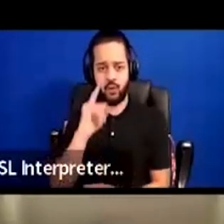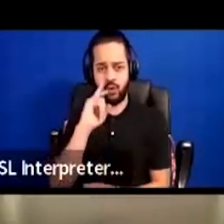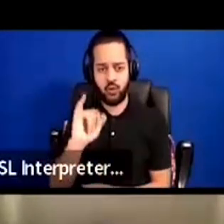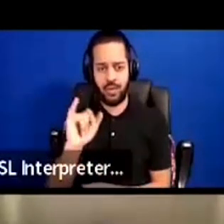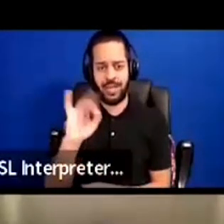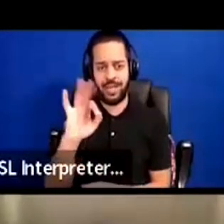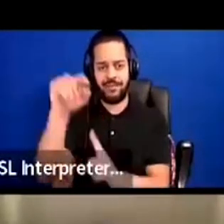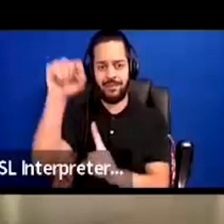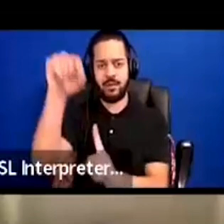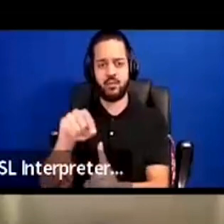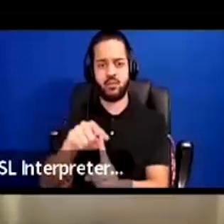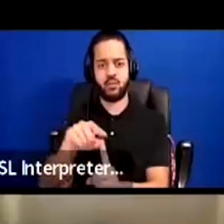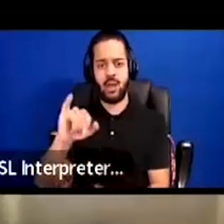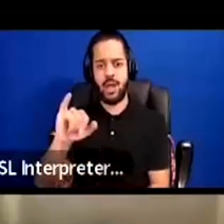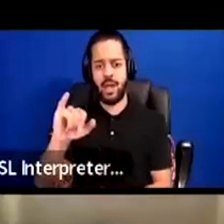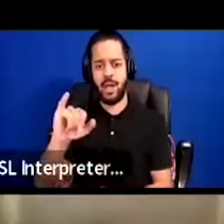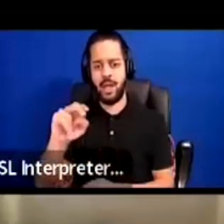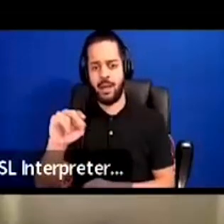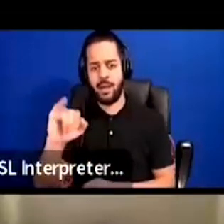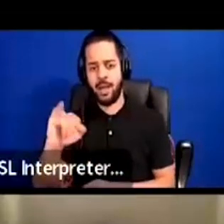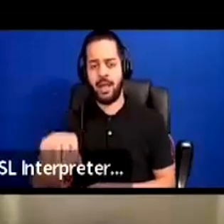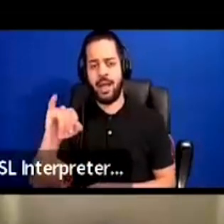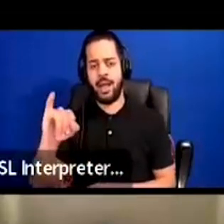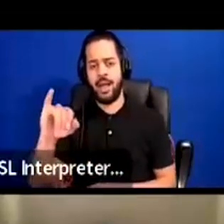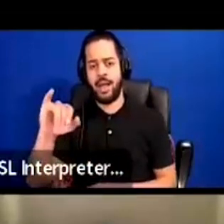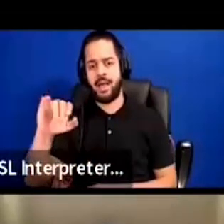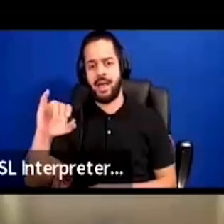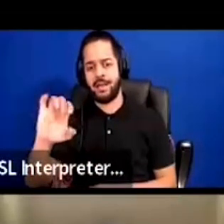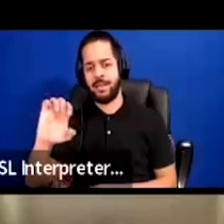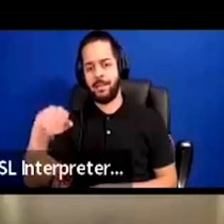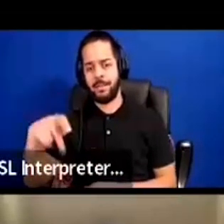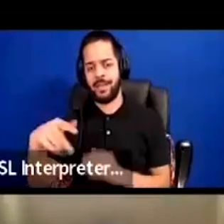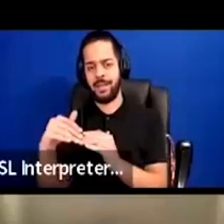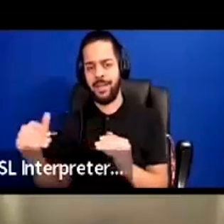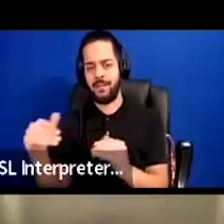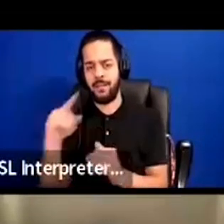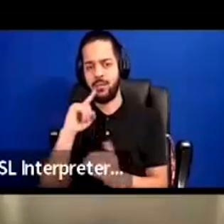in IEP for students. We looked at